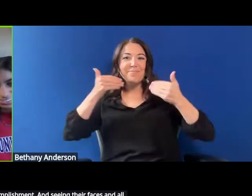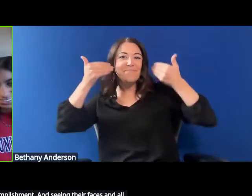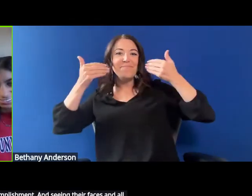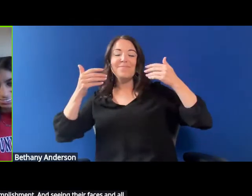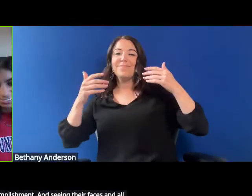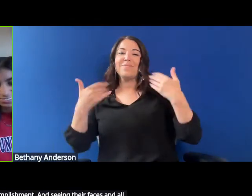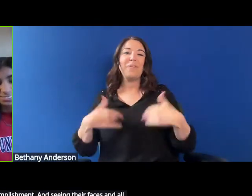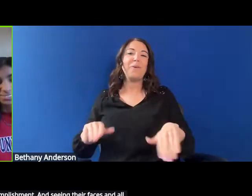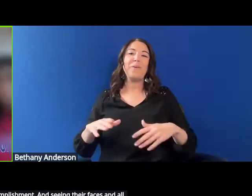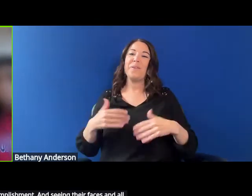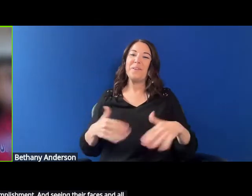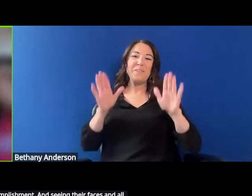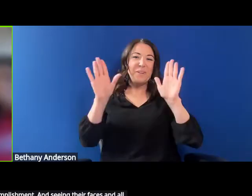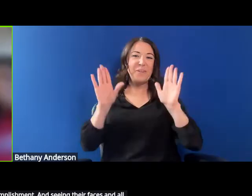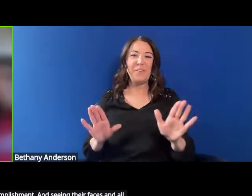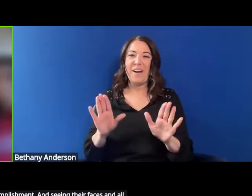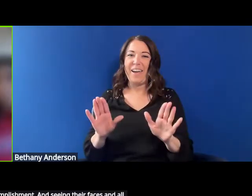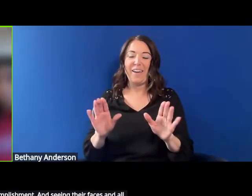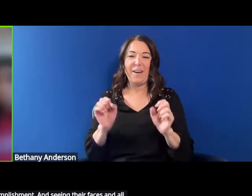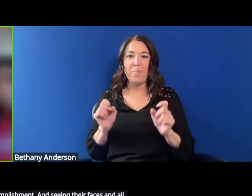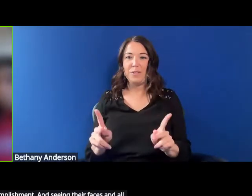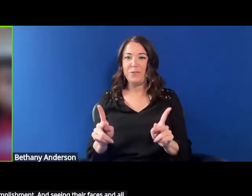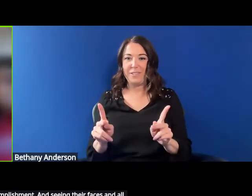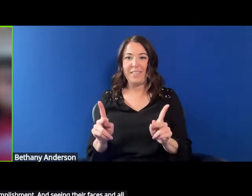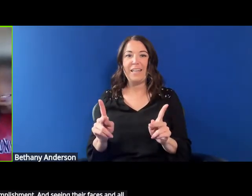incredible, opportunity